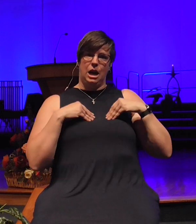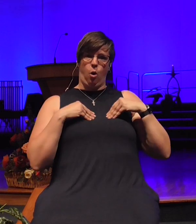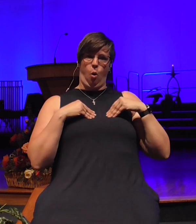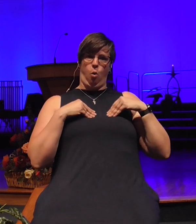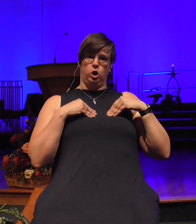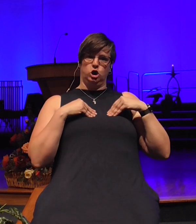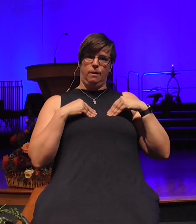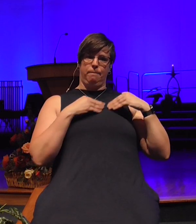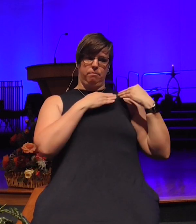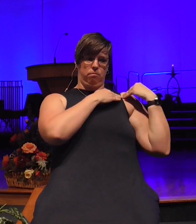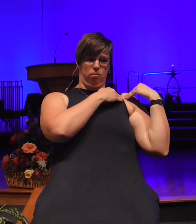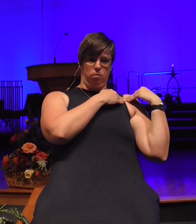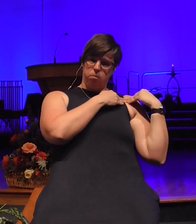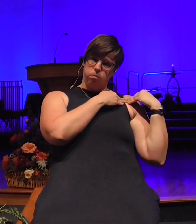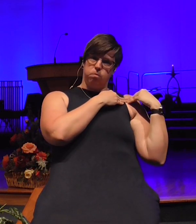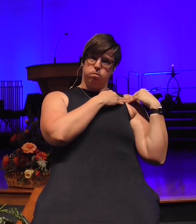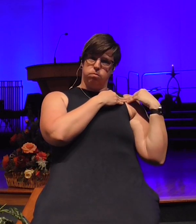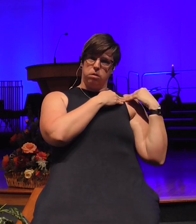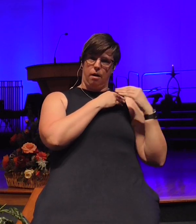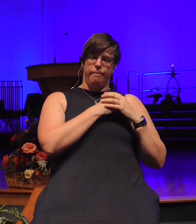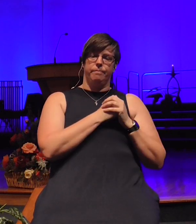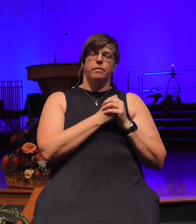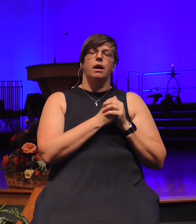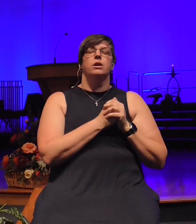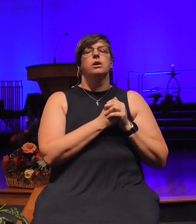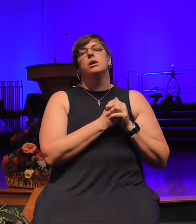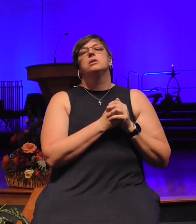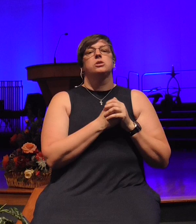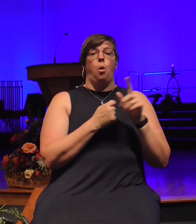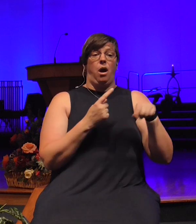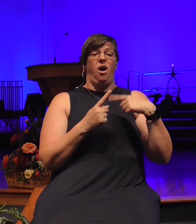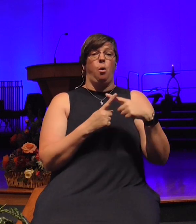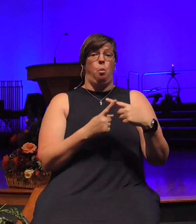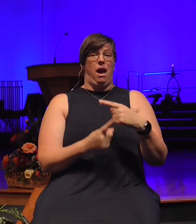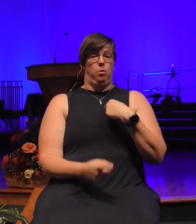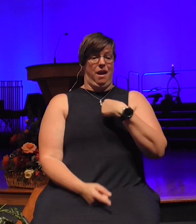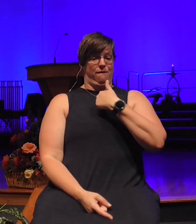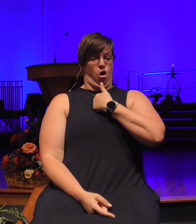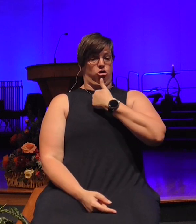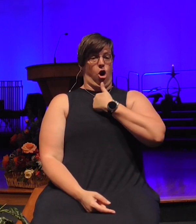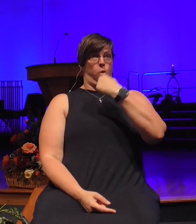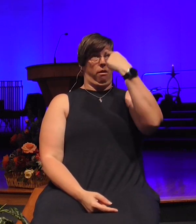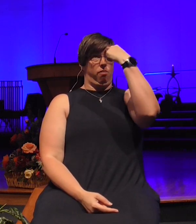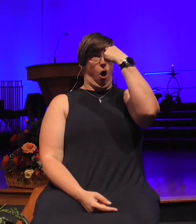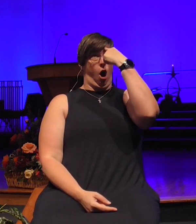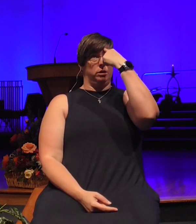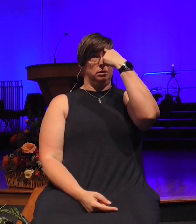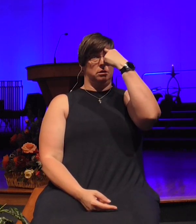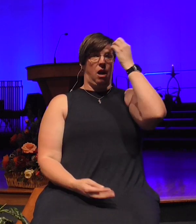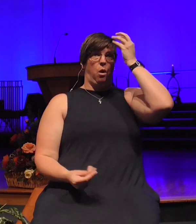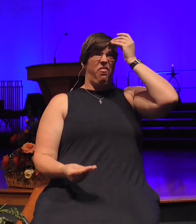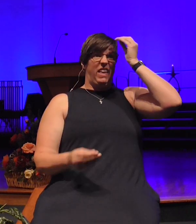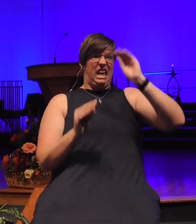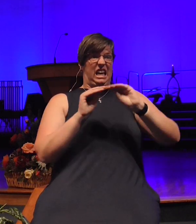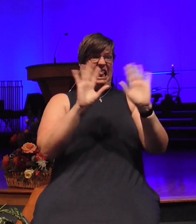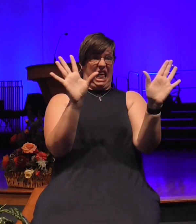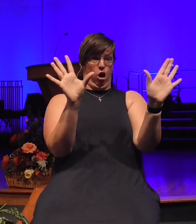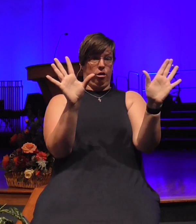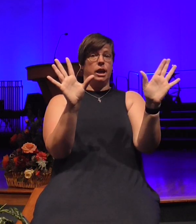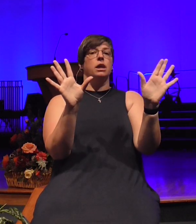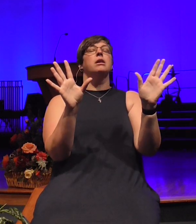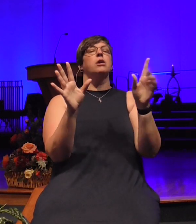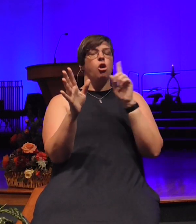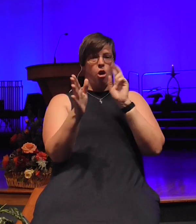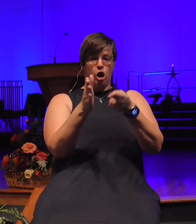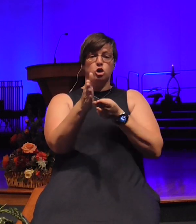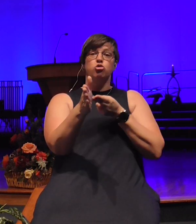ownership. The other aspect of this is when we truly come up with our own thoughts and think clearly, we truly step